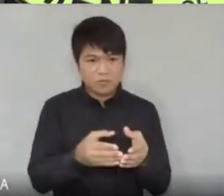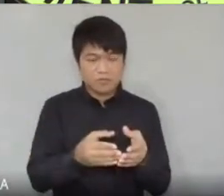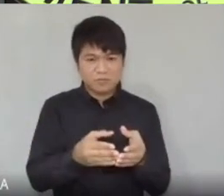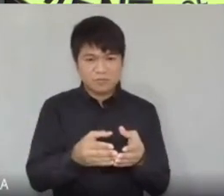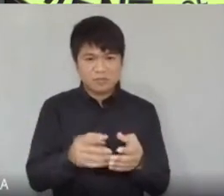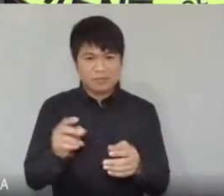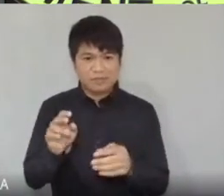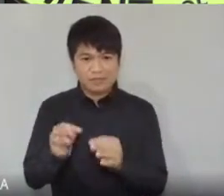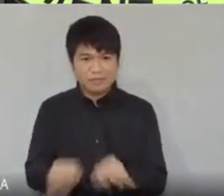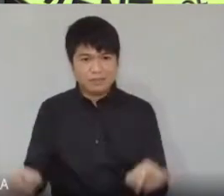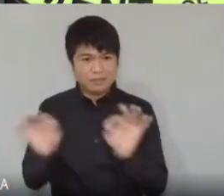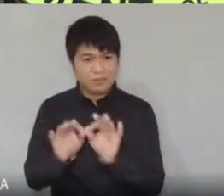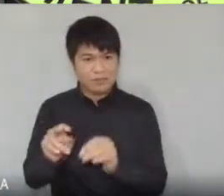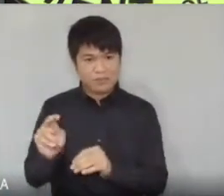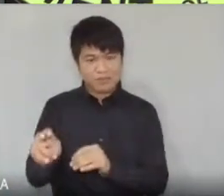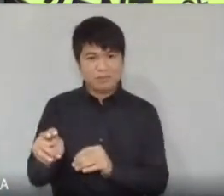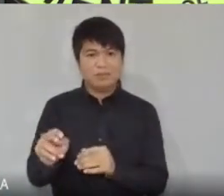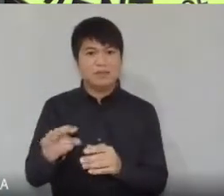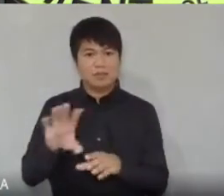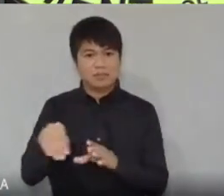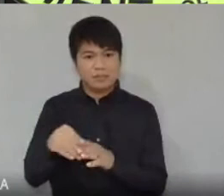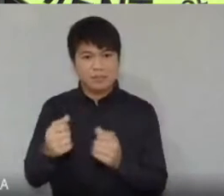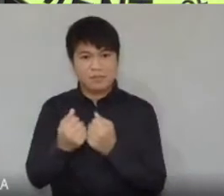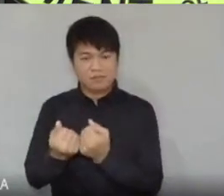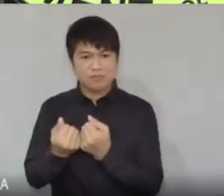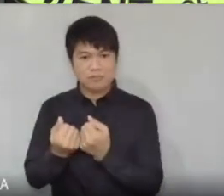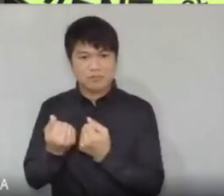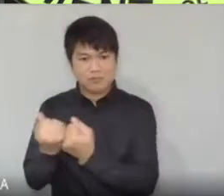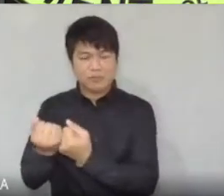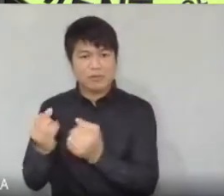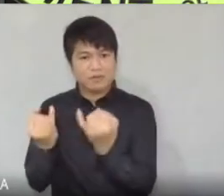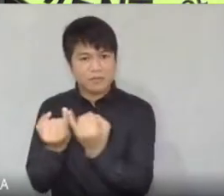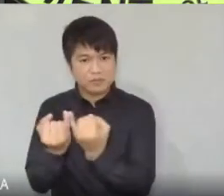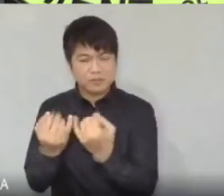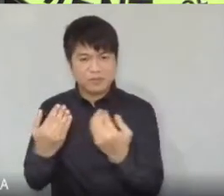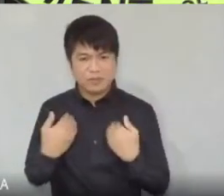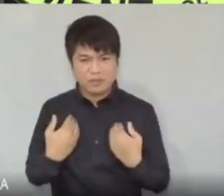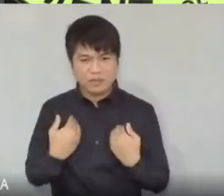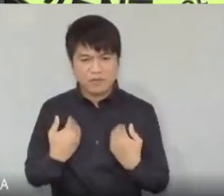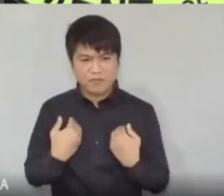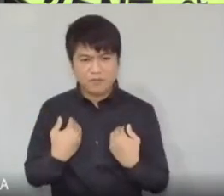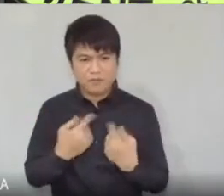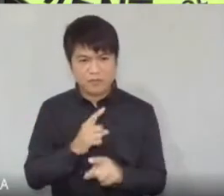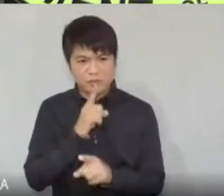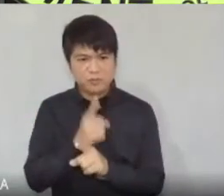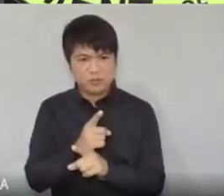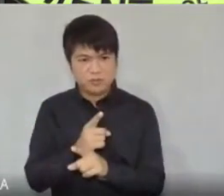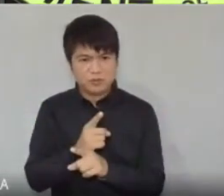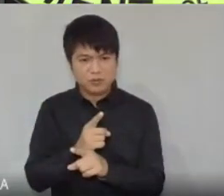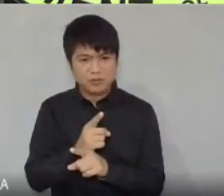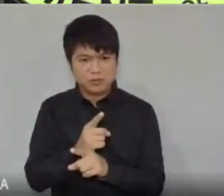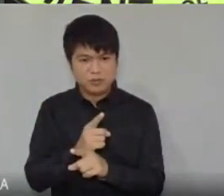this initiative. And sinabi din ni Dr. Eric Tayag na the opportunity to expand